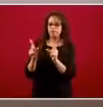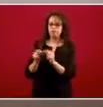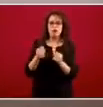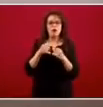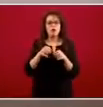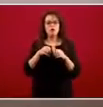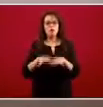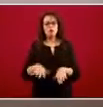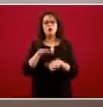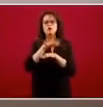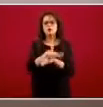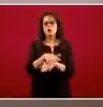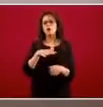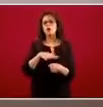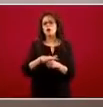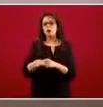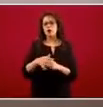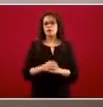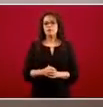us